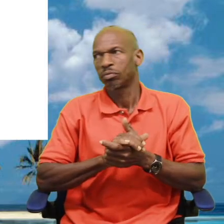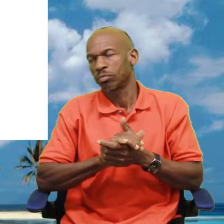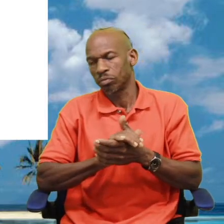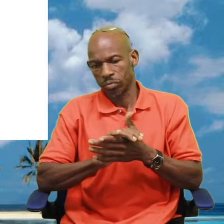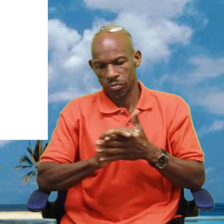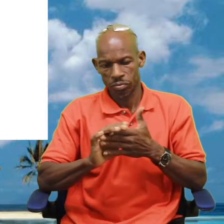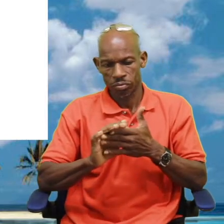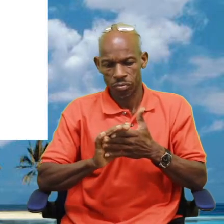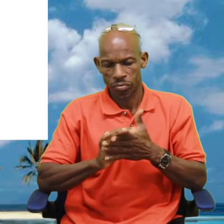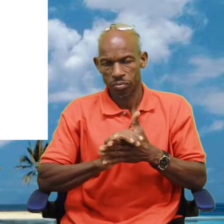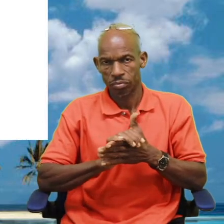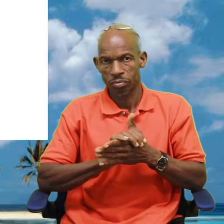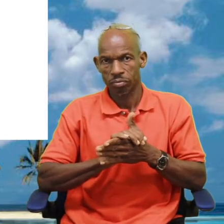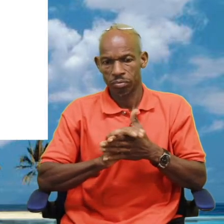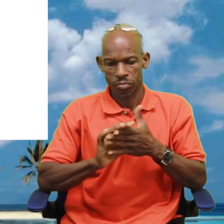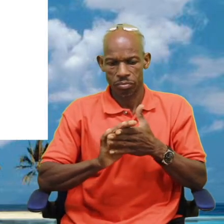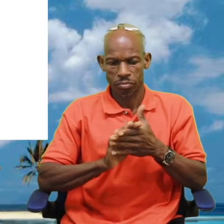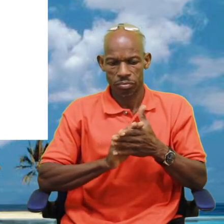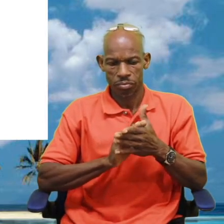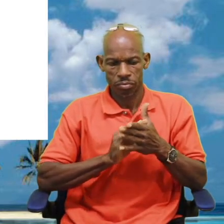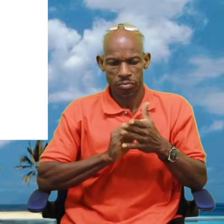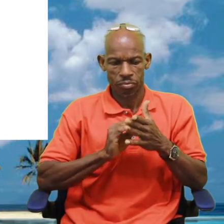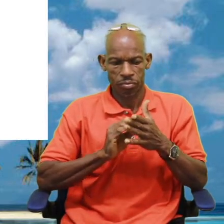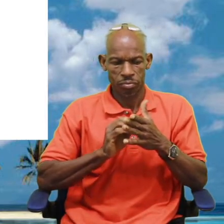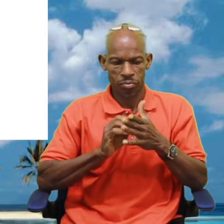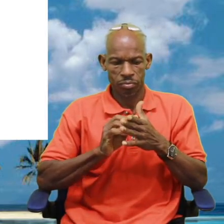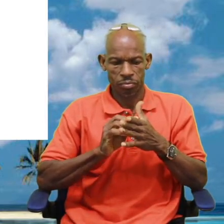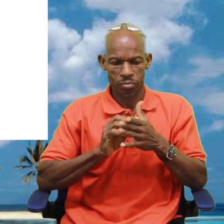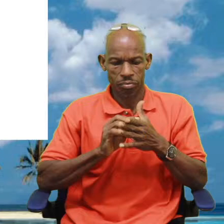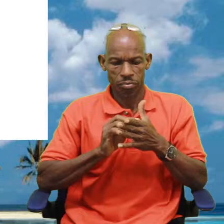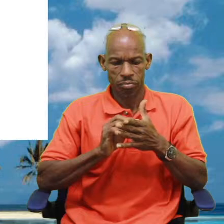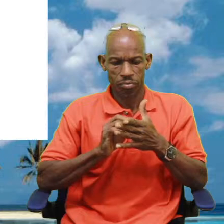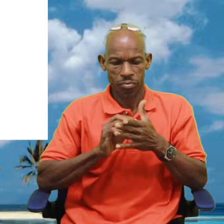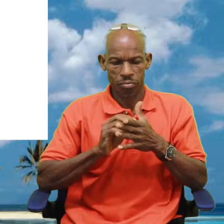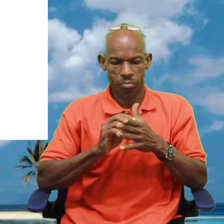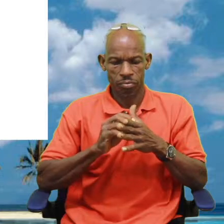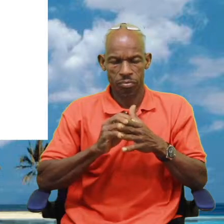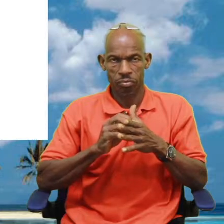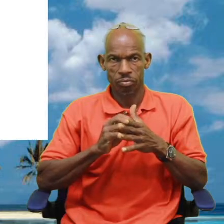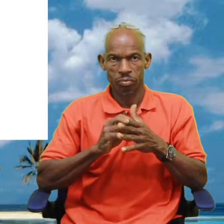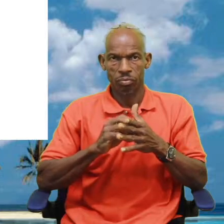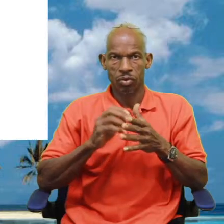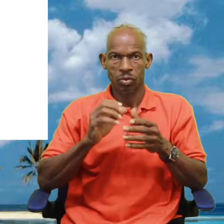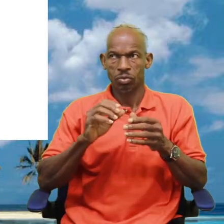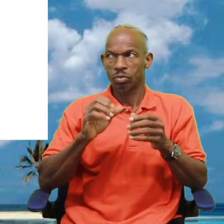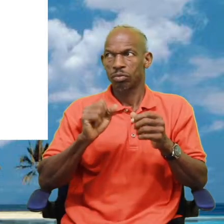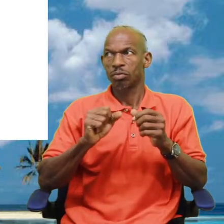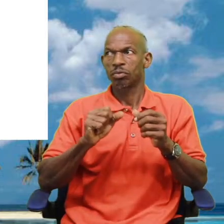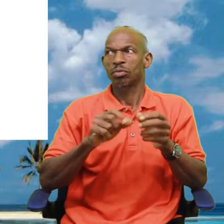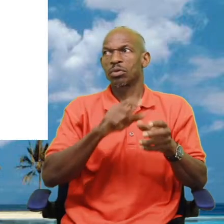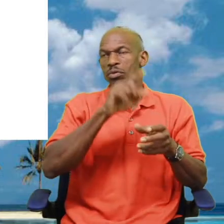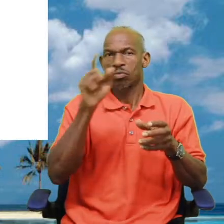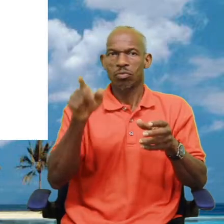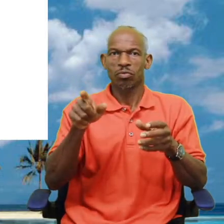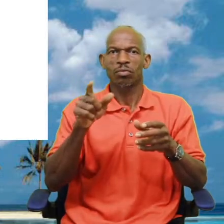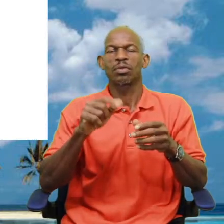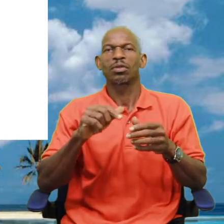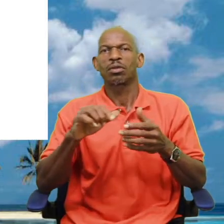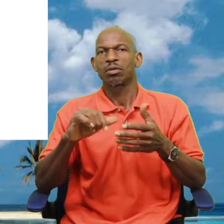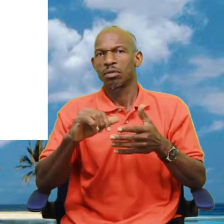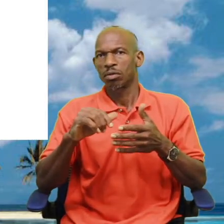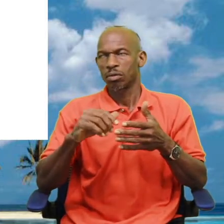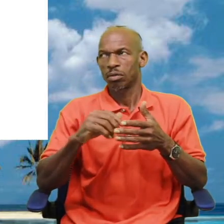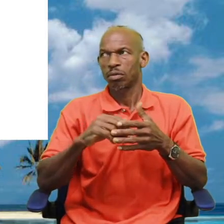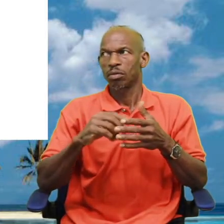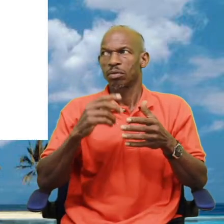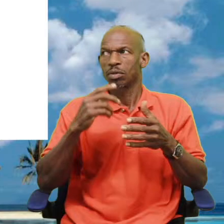dog, and I'm going to start another slide where we're going to just look at this dog. So we're looking at the dog, and what